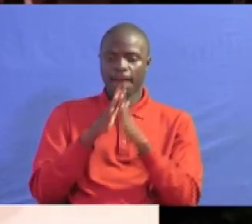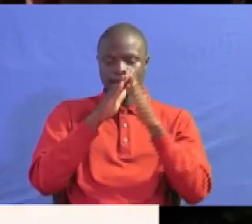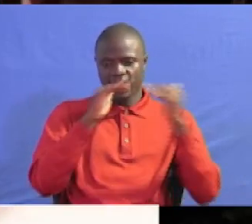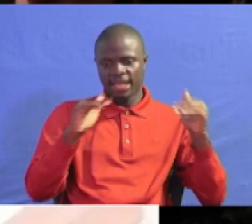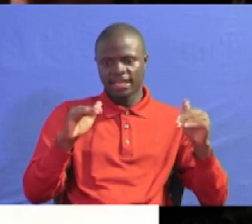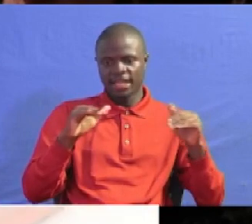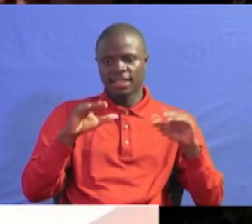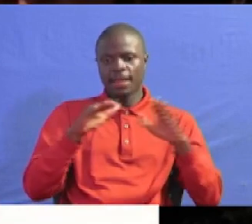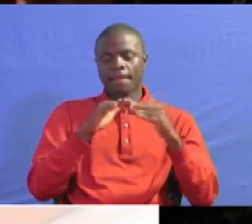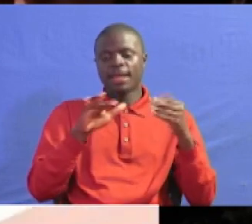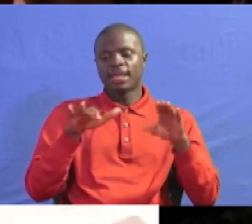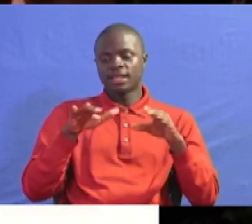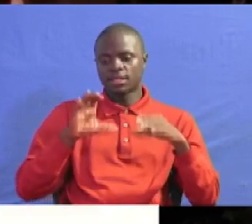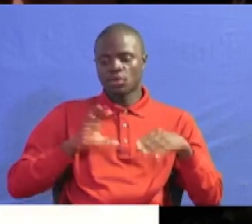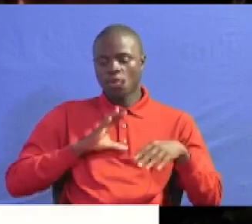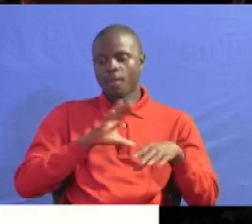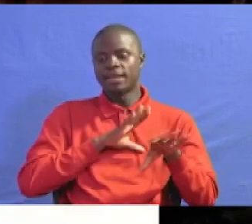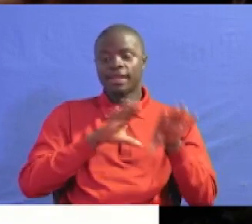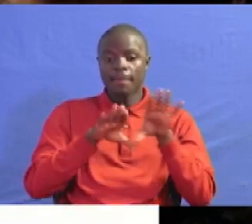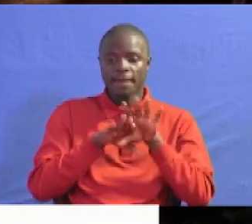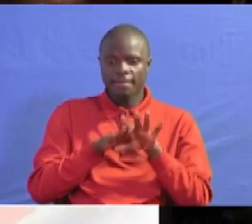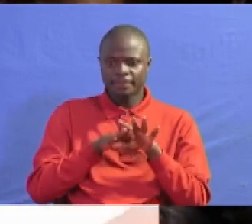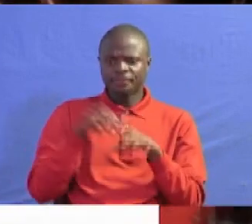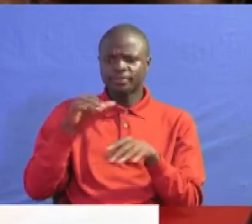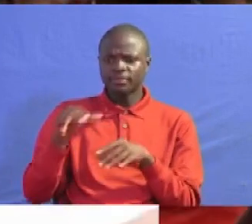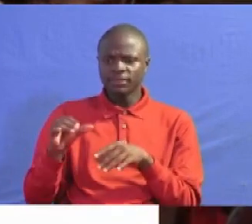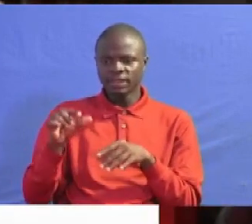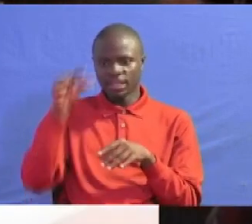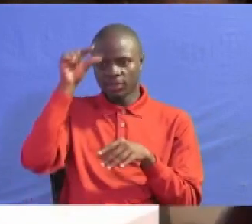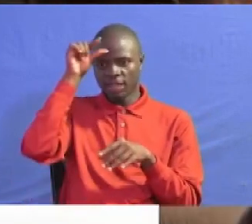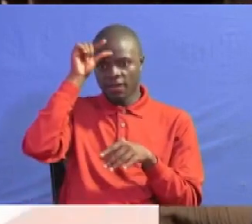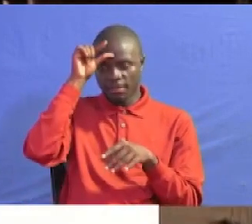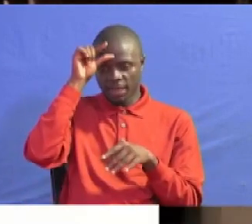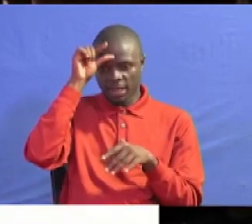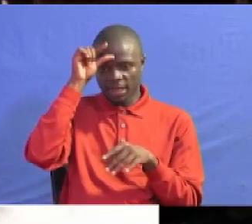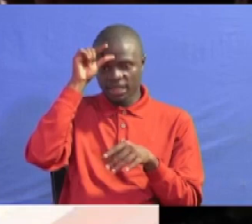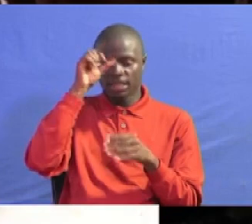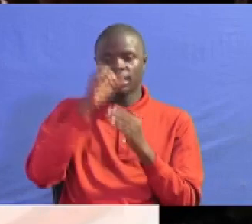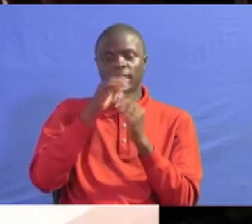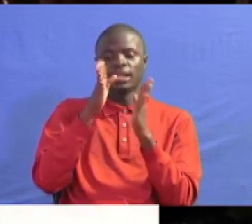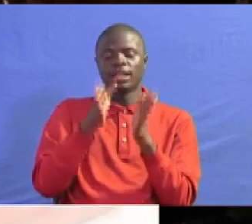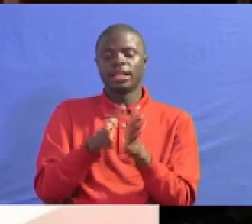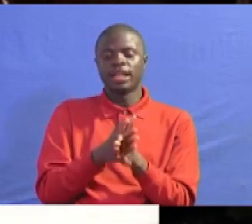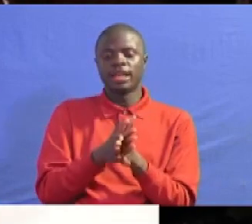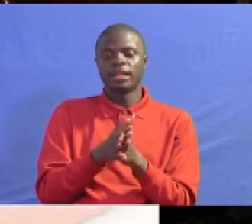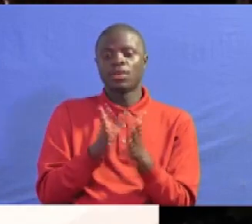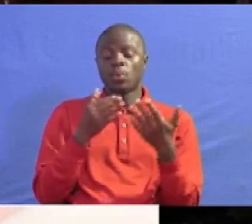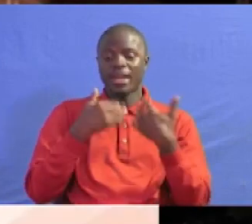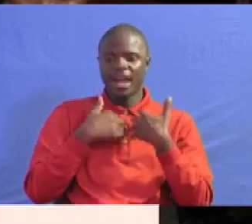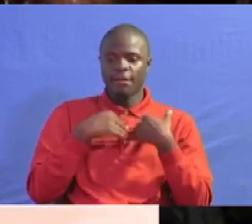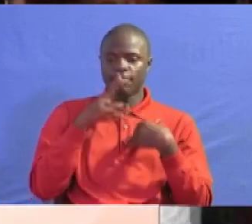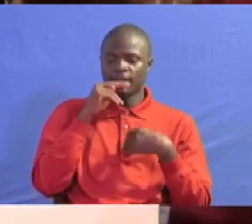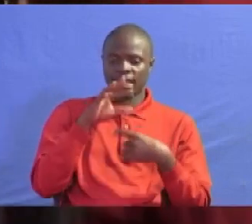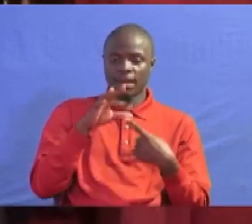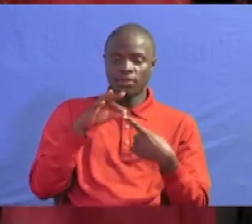committee member and the county government of Kiambu official illustrated, we have been